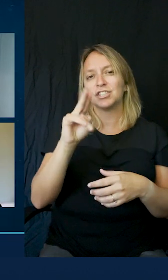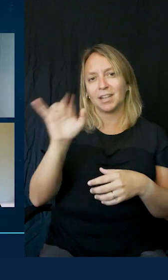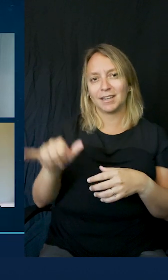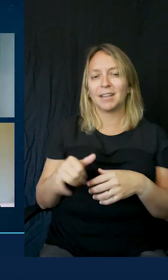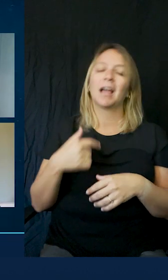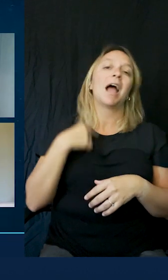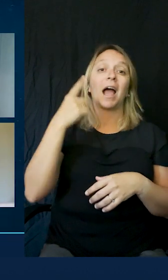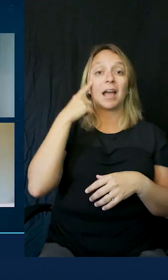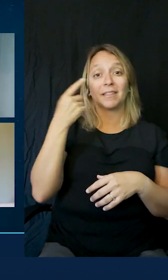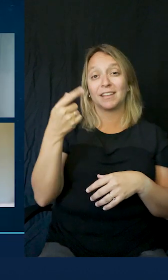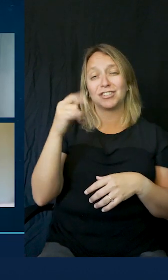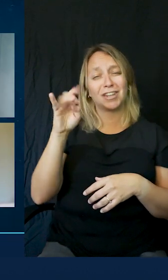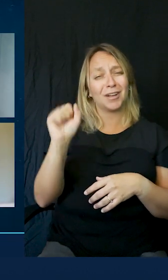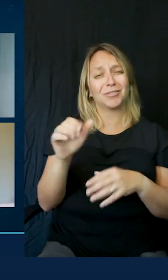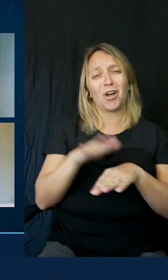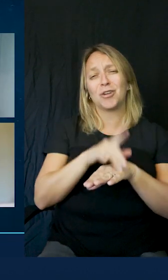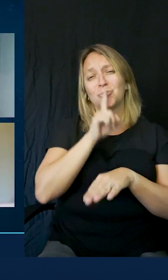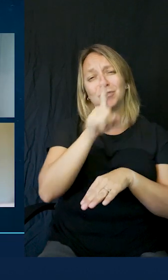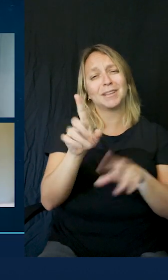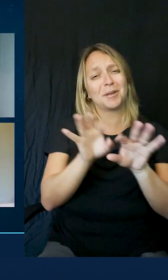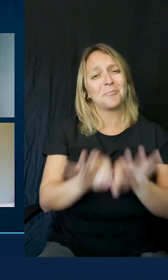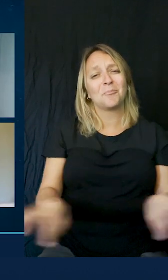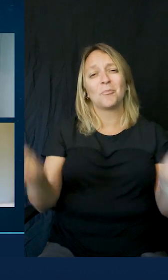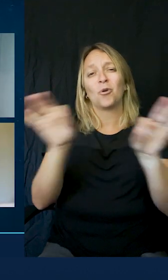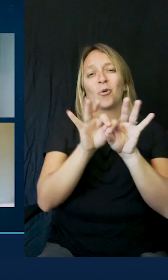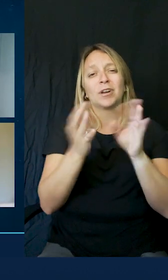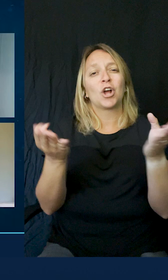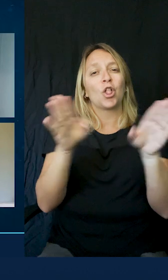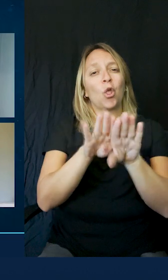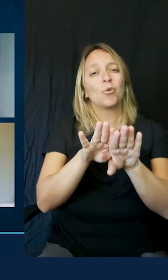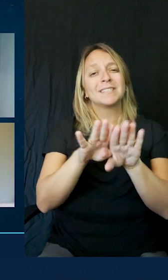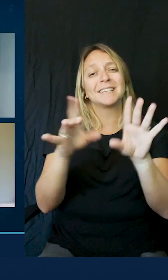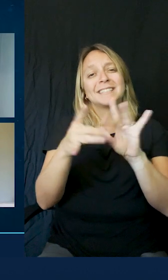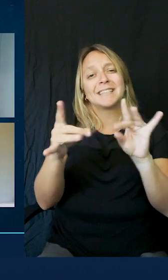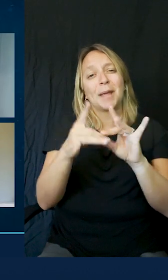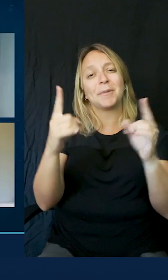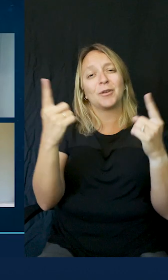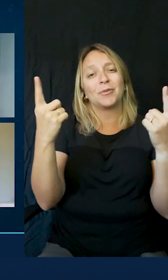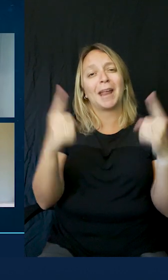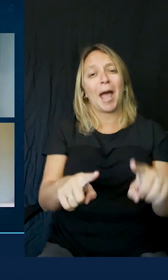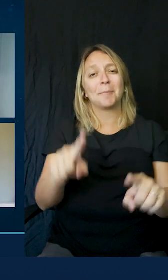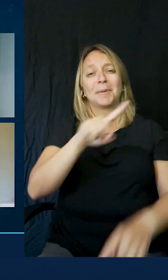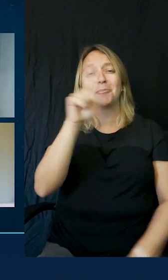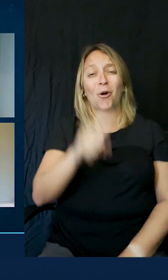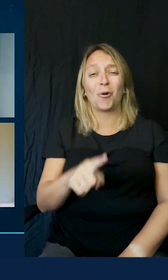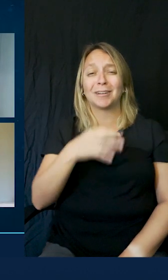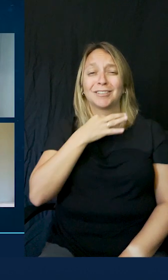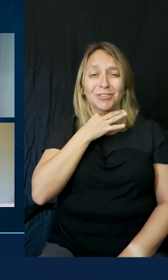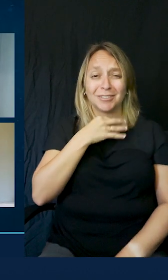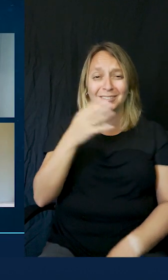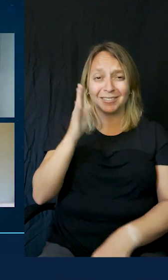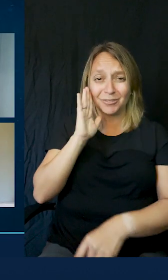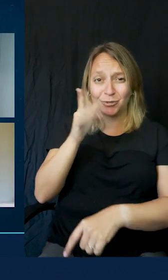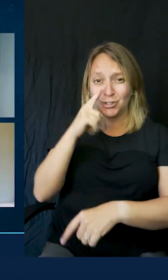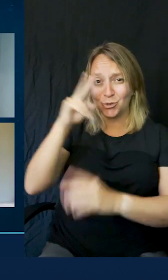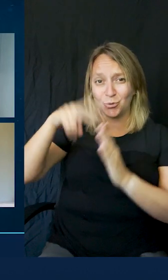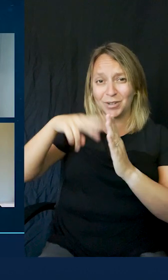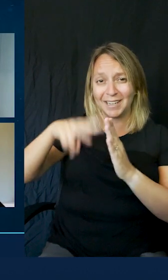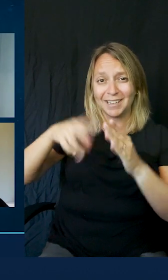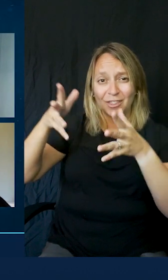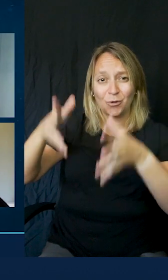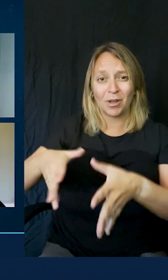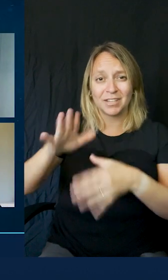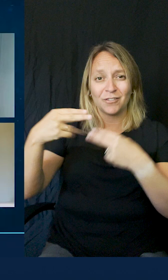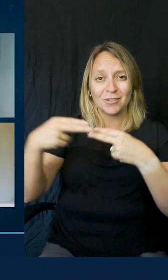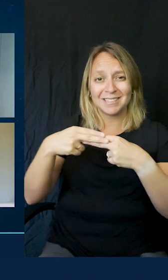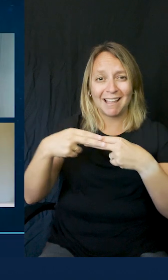think Giles was on a really important closing statement when she got the bolt, and I'm just curious if she would just read the rest of that slide before your